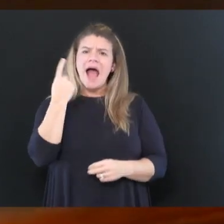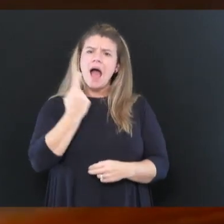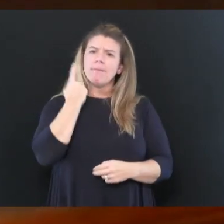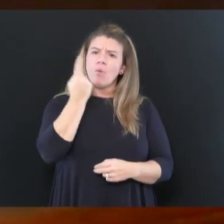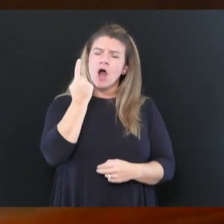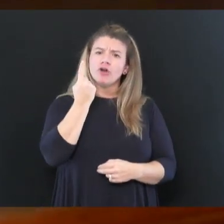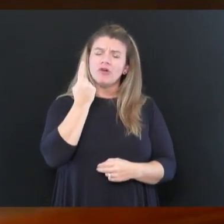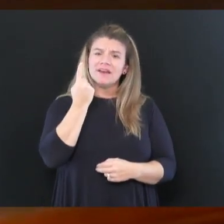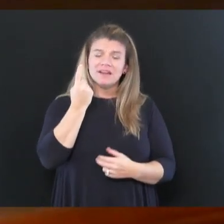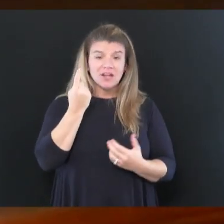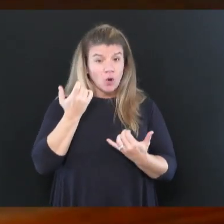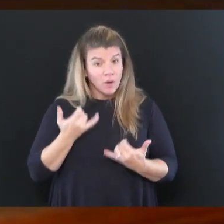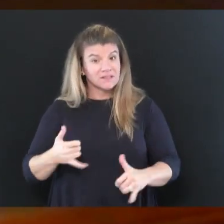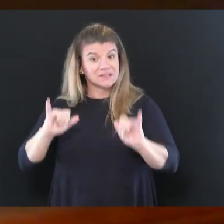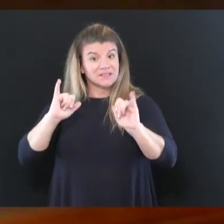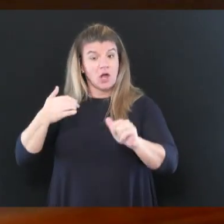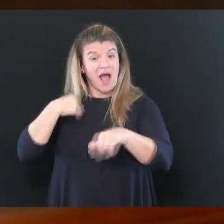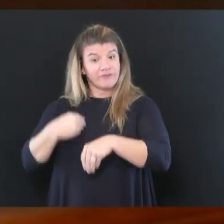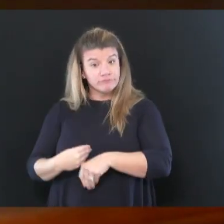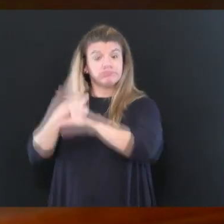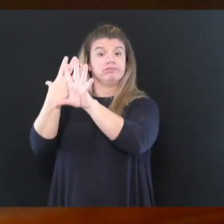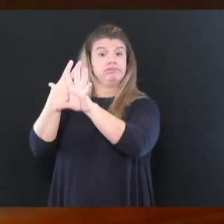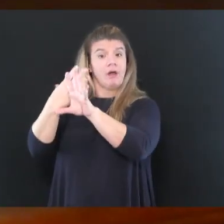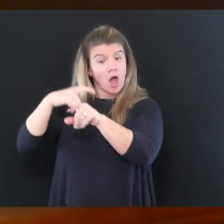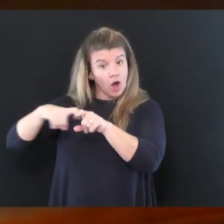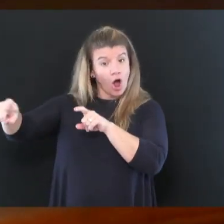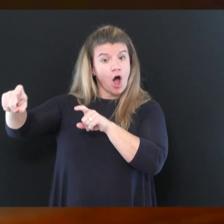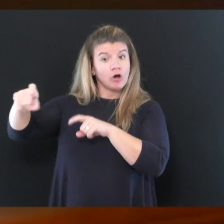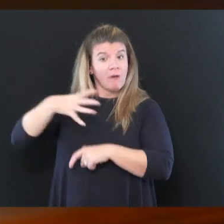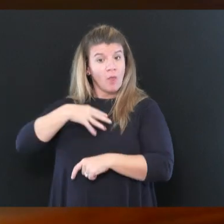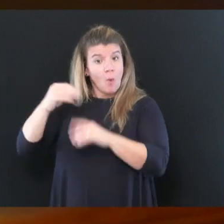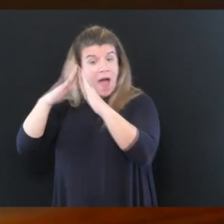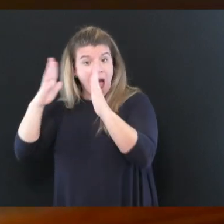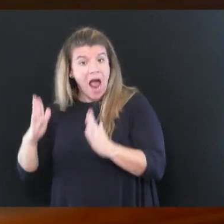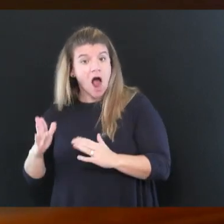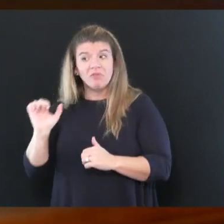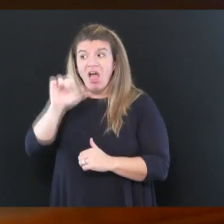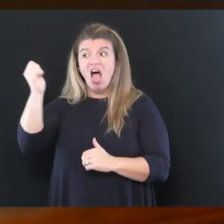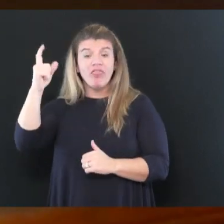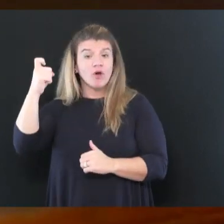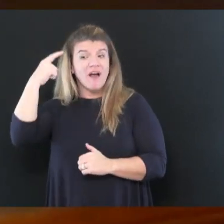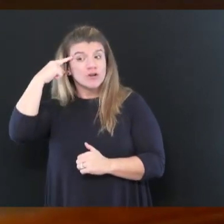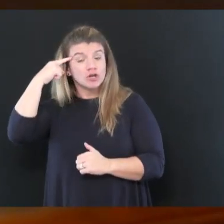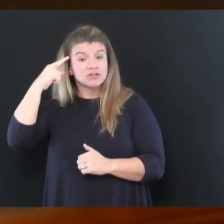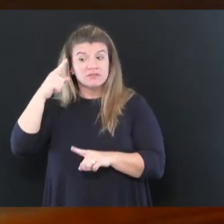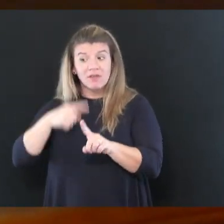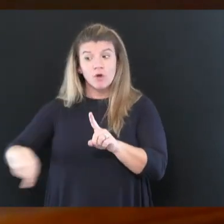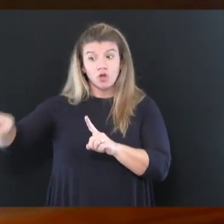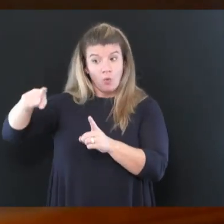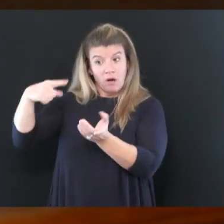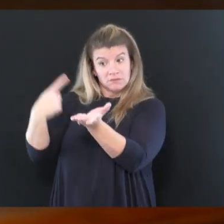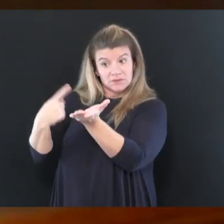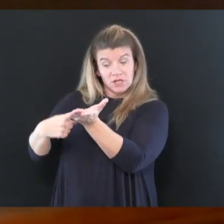with yourself and other governors and the White House, and what the tone of those calls has been recently. Thank you.